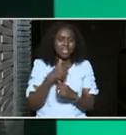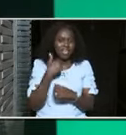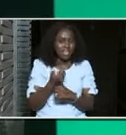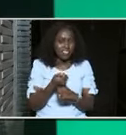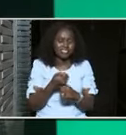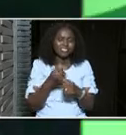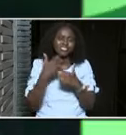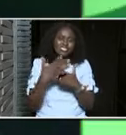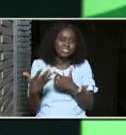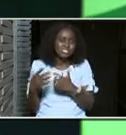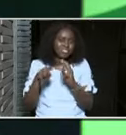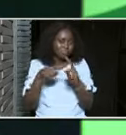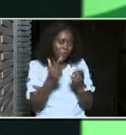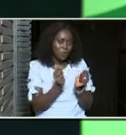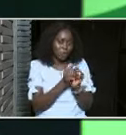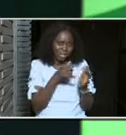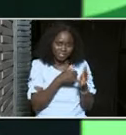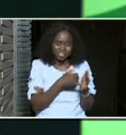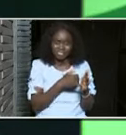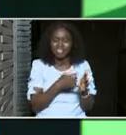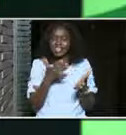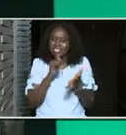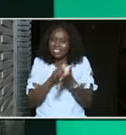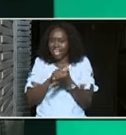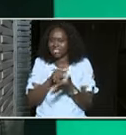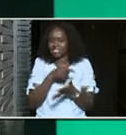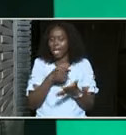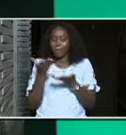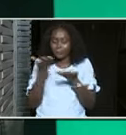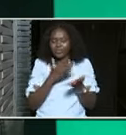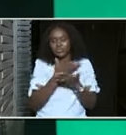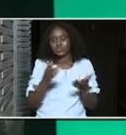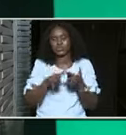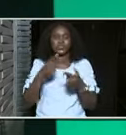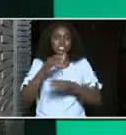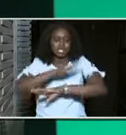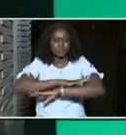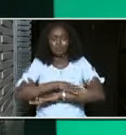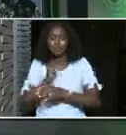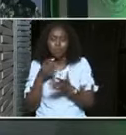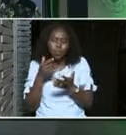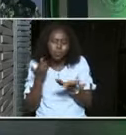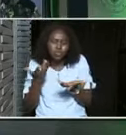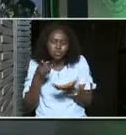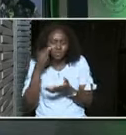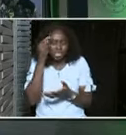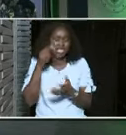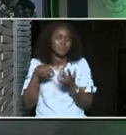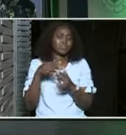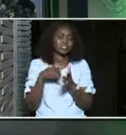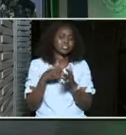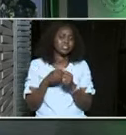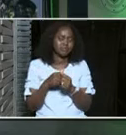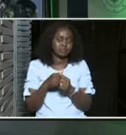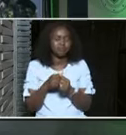that go with that. Surely that brings something to the table. What do you say, Mr. Definitely. Yeah, that brings